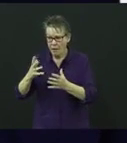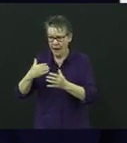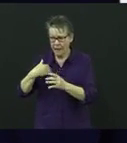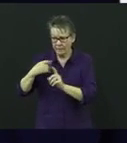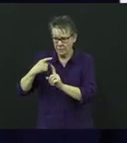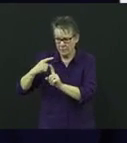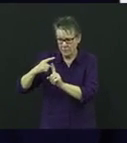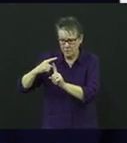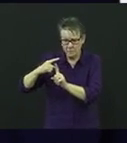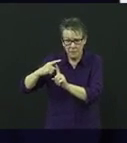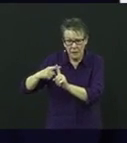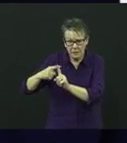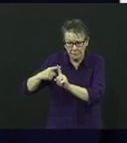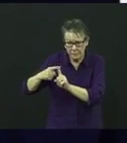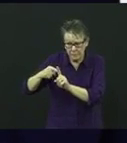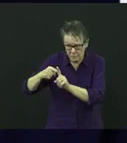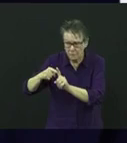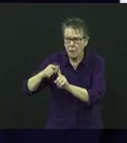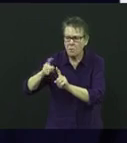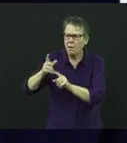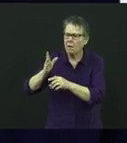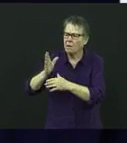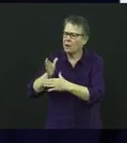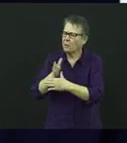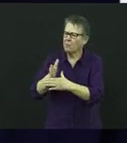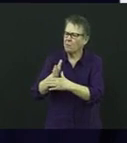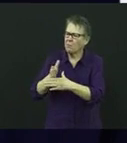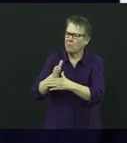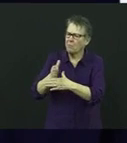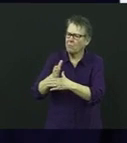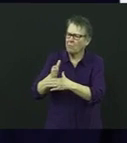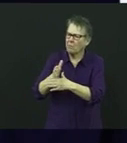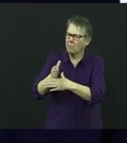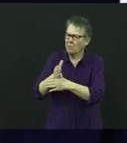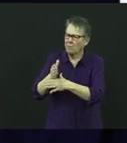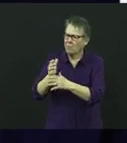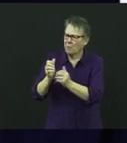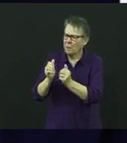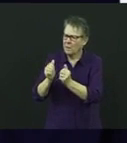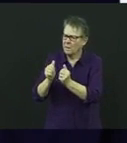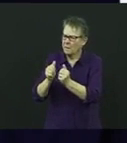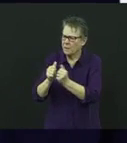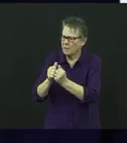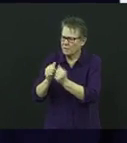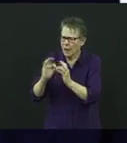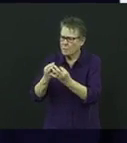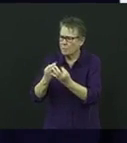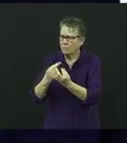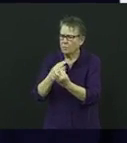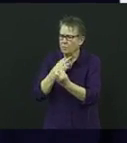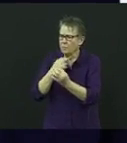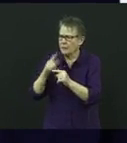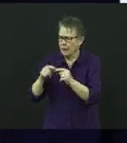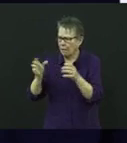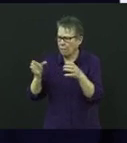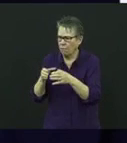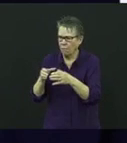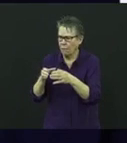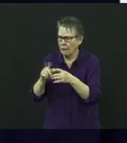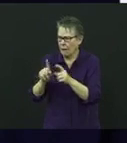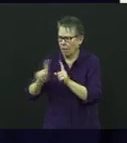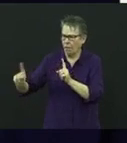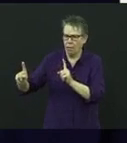at home and should isolate, but perhaps cannot because of the living situation. So they would be housed